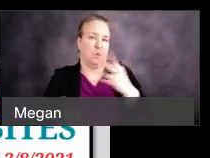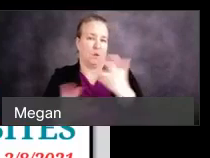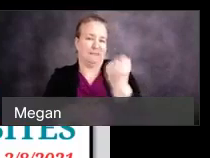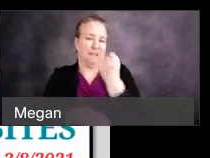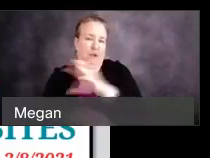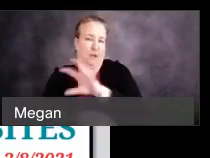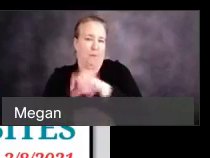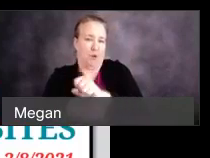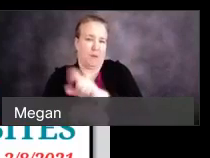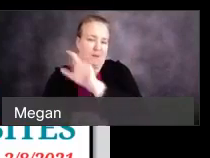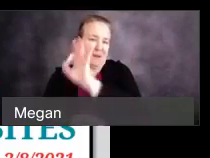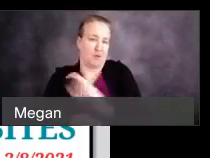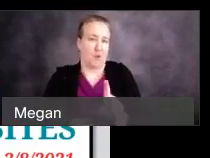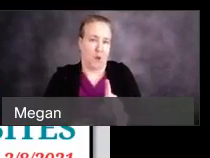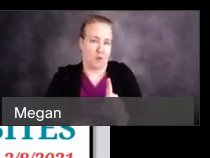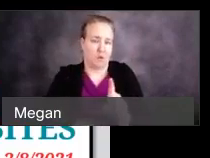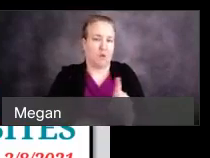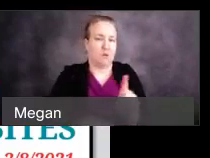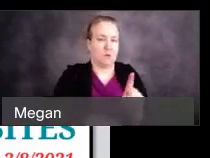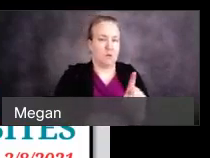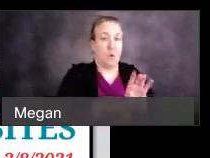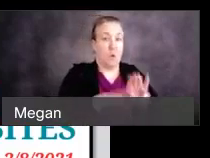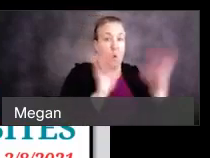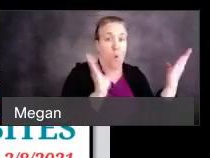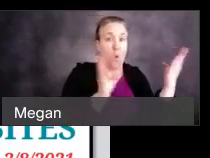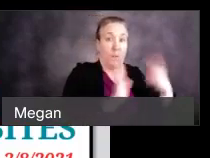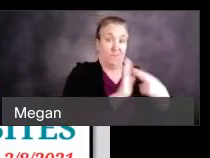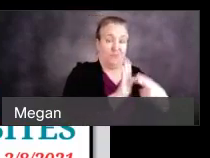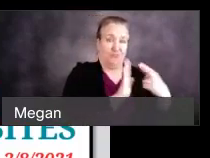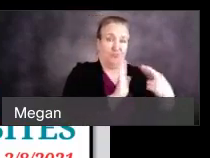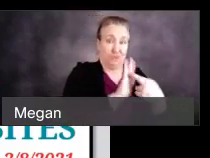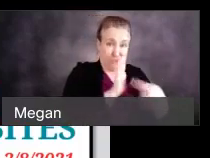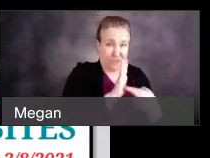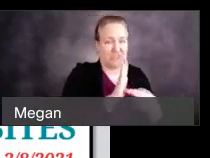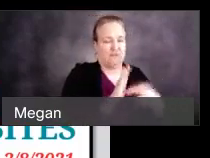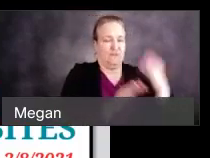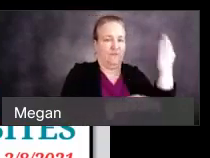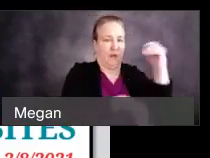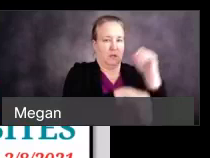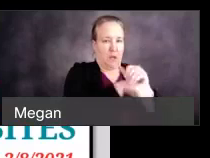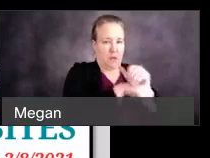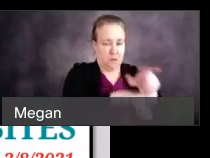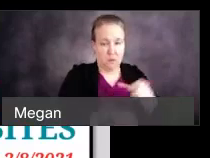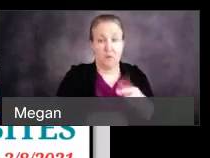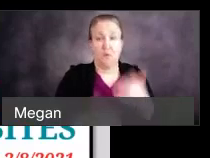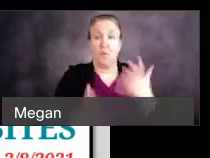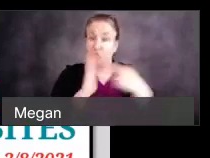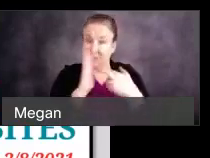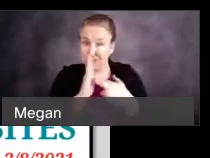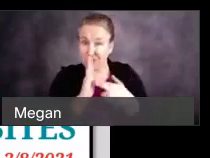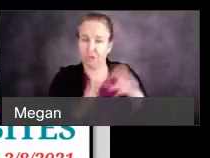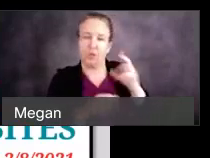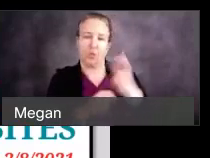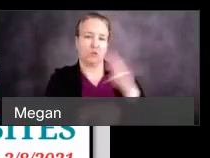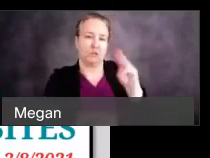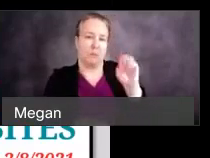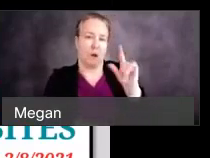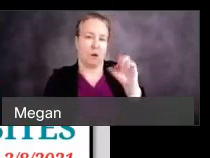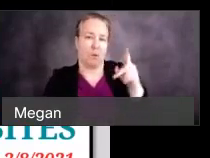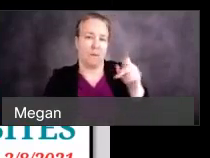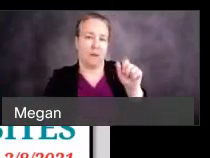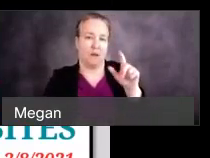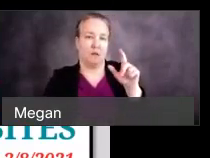to 1. In general, to register for a test, you can go online at